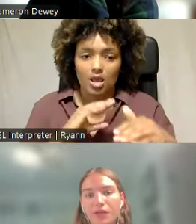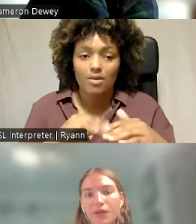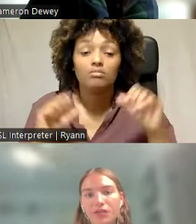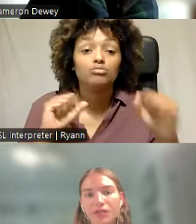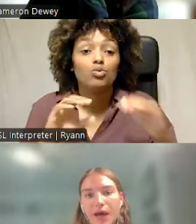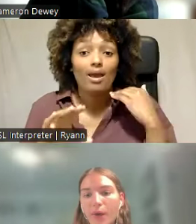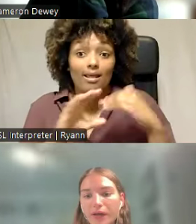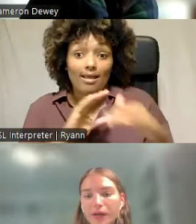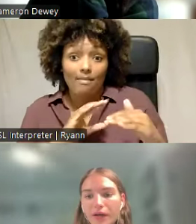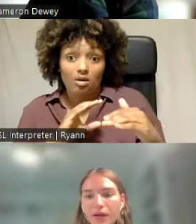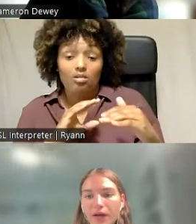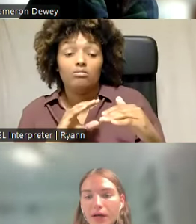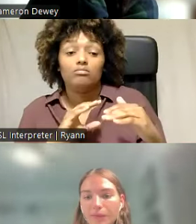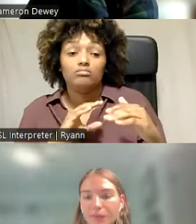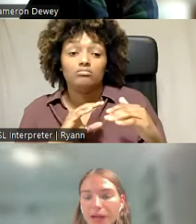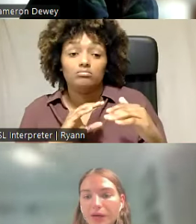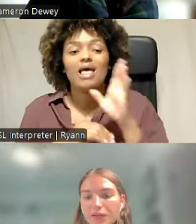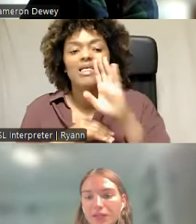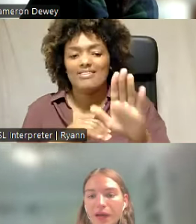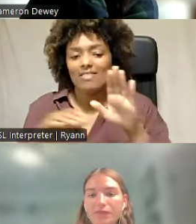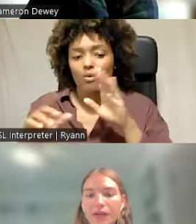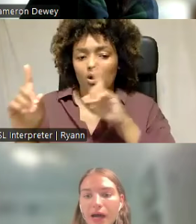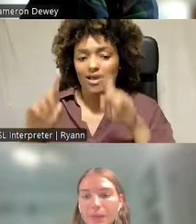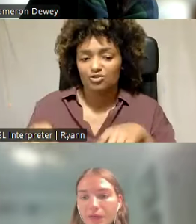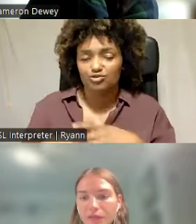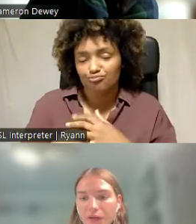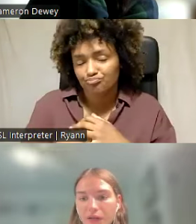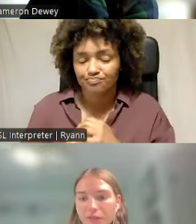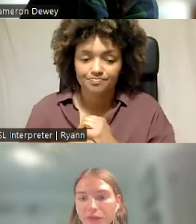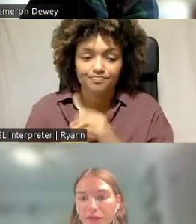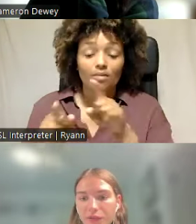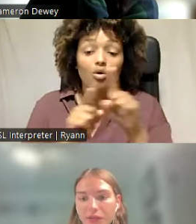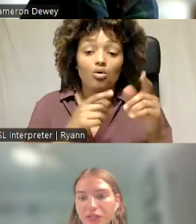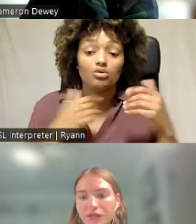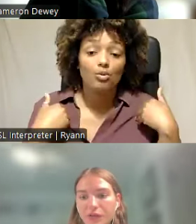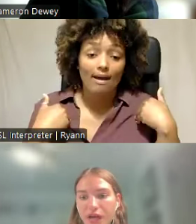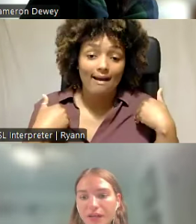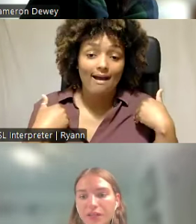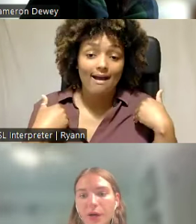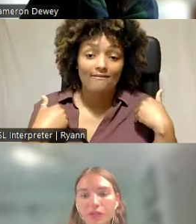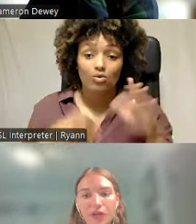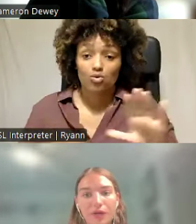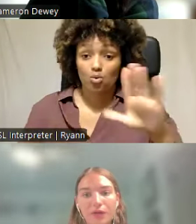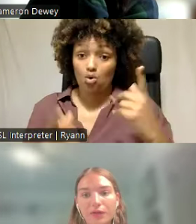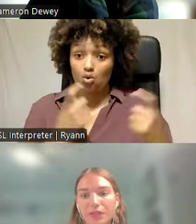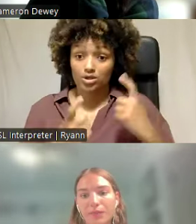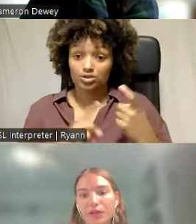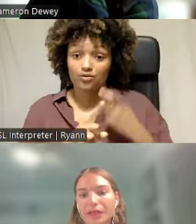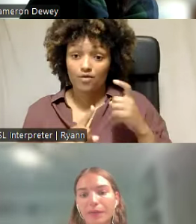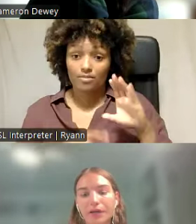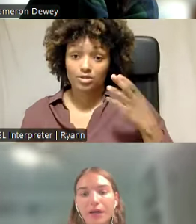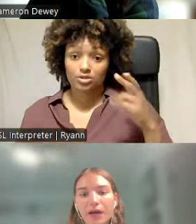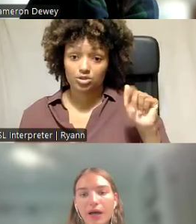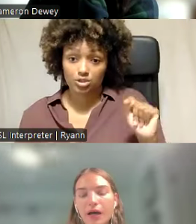to access your questions that way. And I also have copied over all of everyone's questions from the chat. I'll be sharing those with Summer